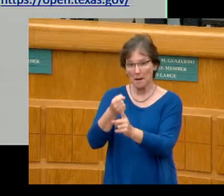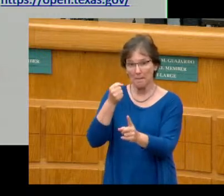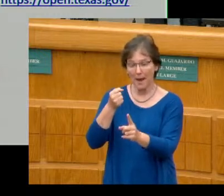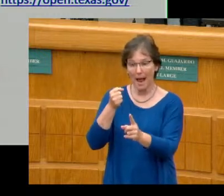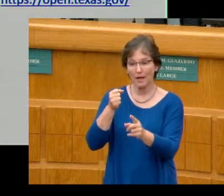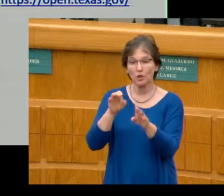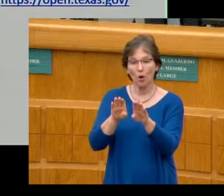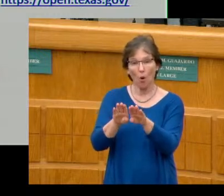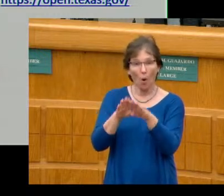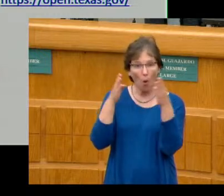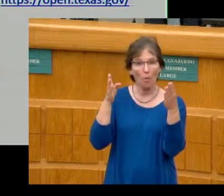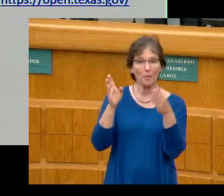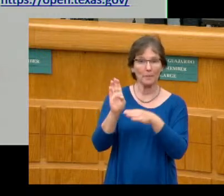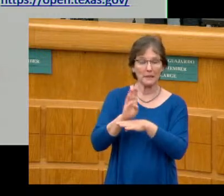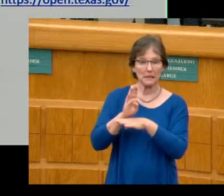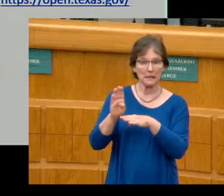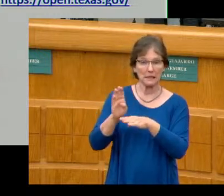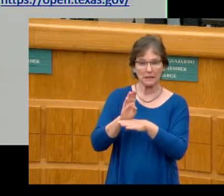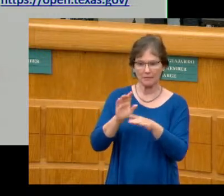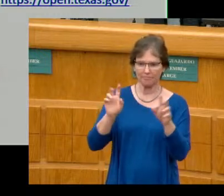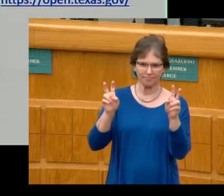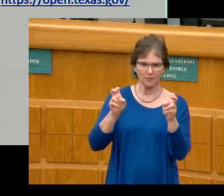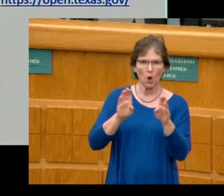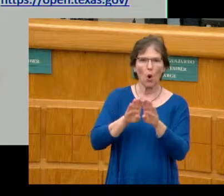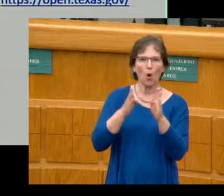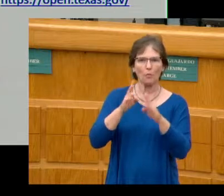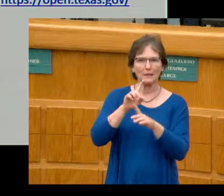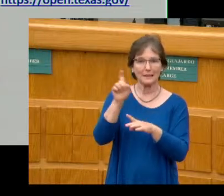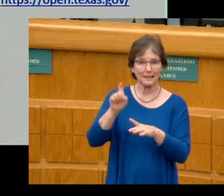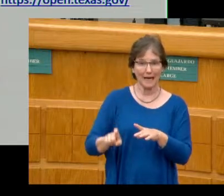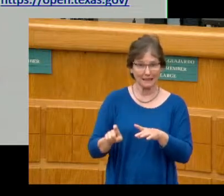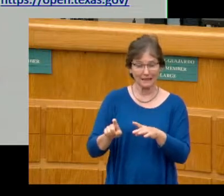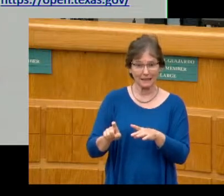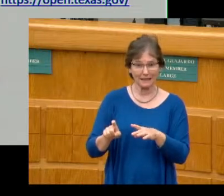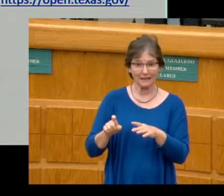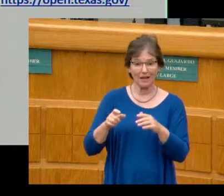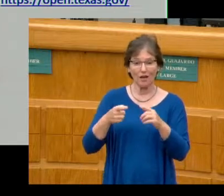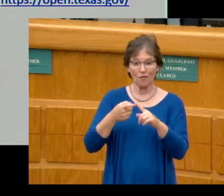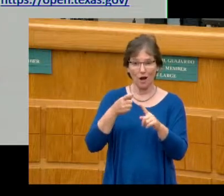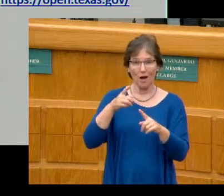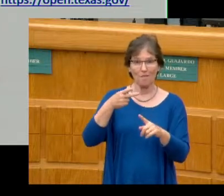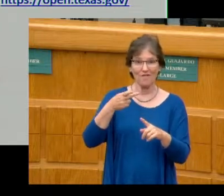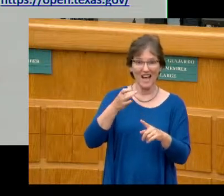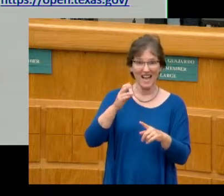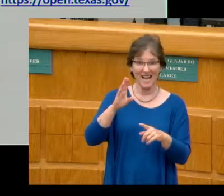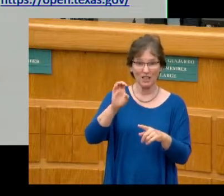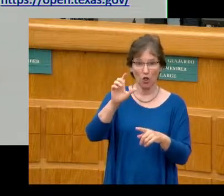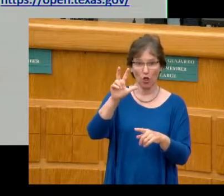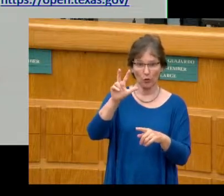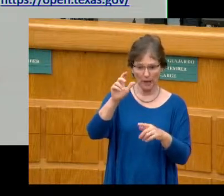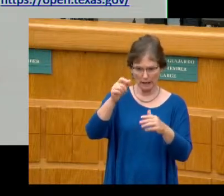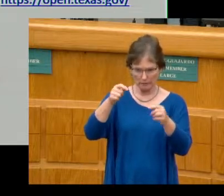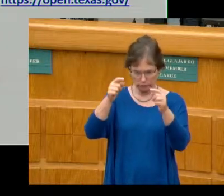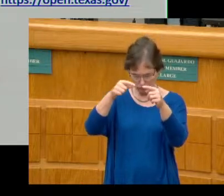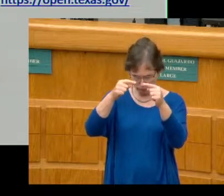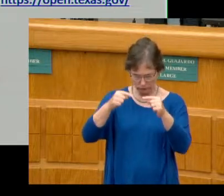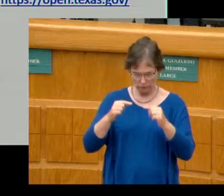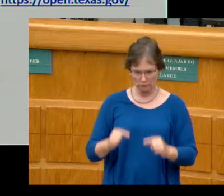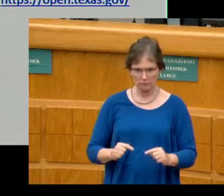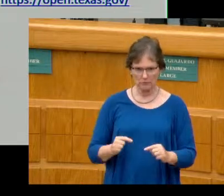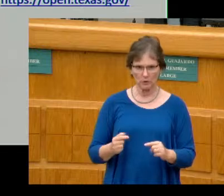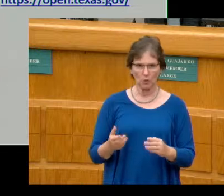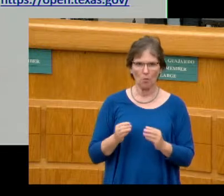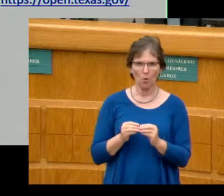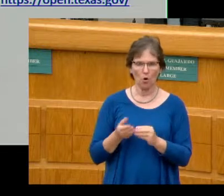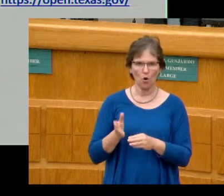see that. And what I want to bring your attention to is right here. We're just turning upwards slightly right now, and we'll see how that